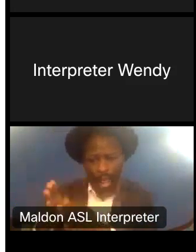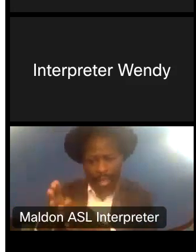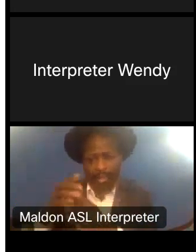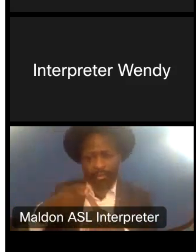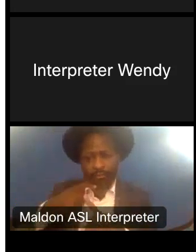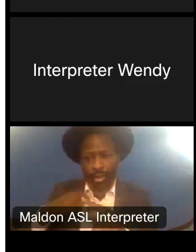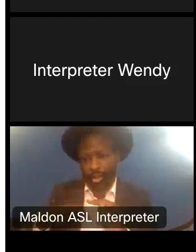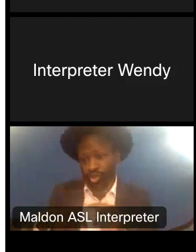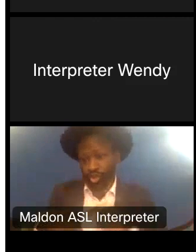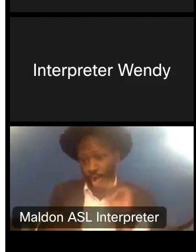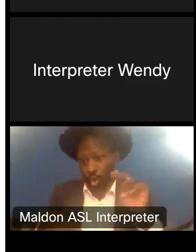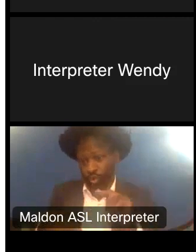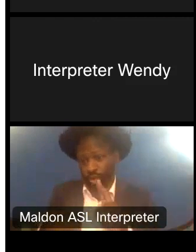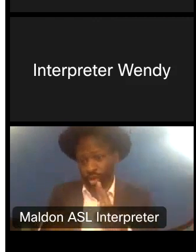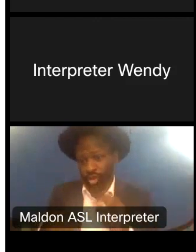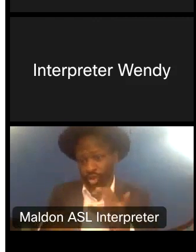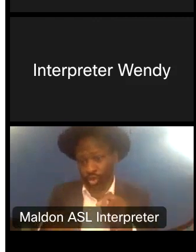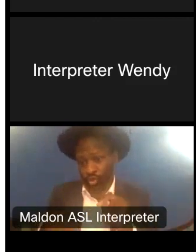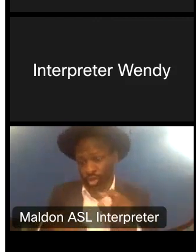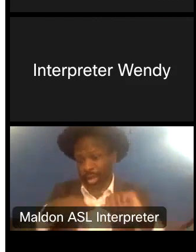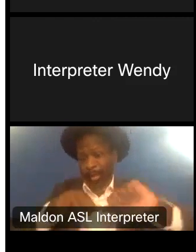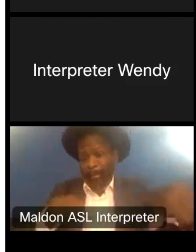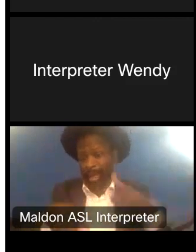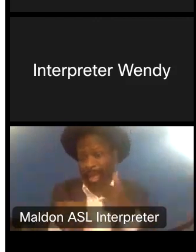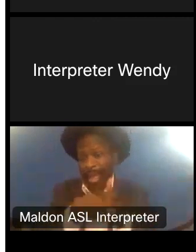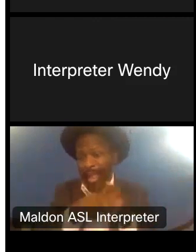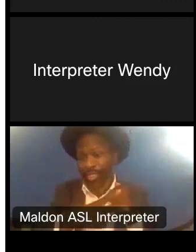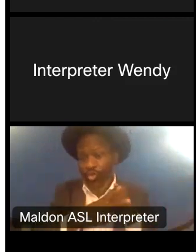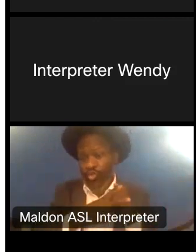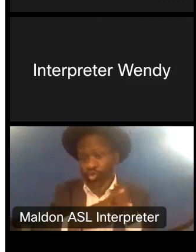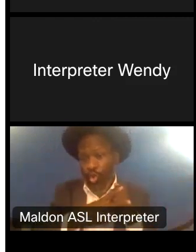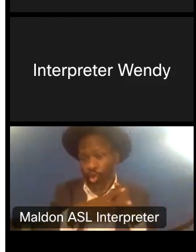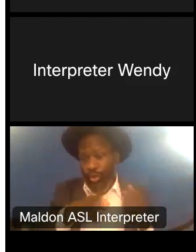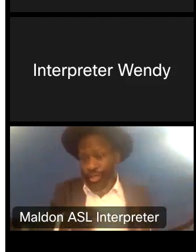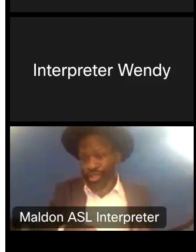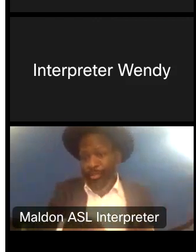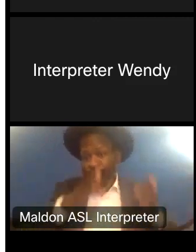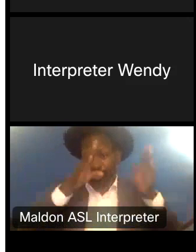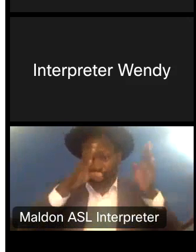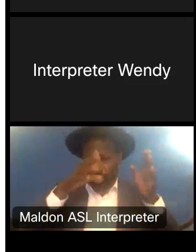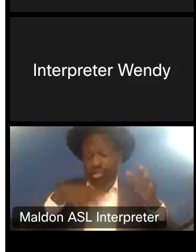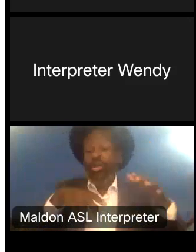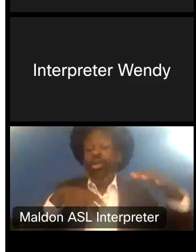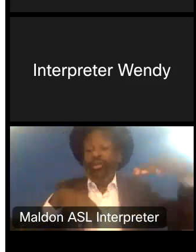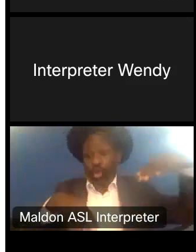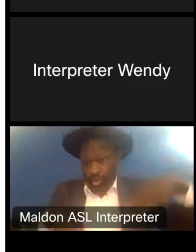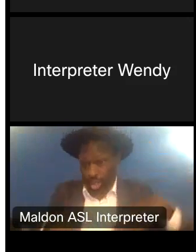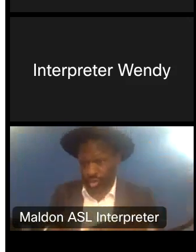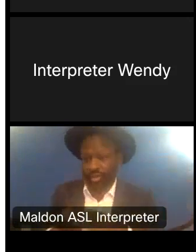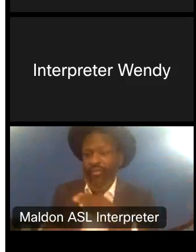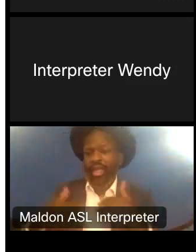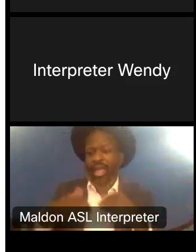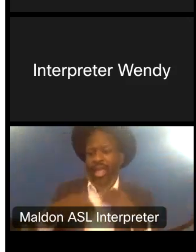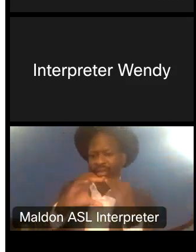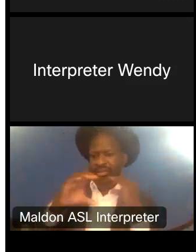Union Street behind the storage building there. So, and that then goes underneath, there's a tunnel under New York